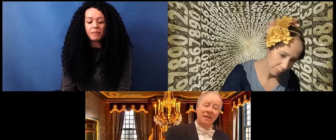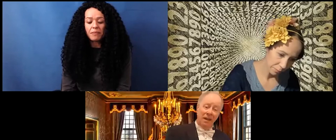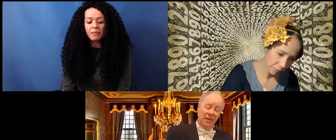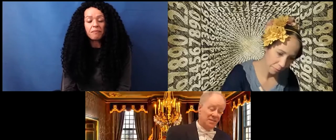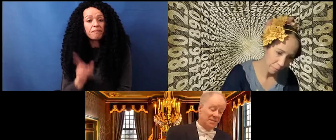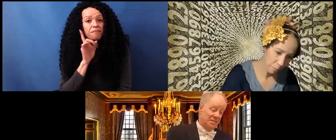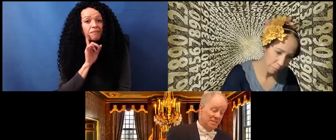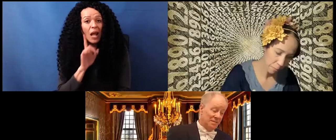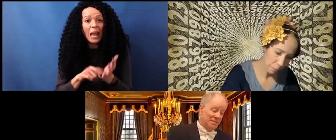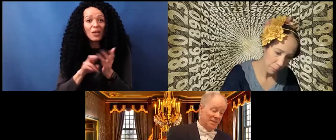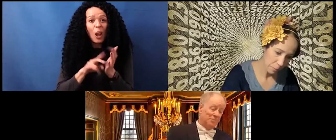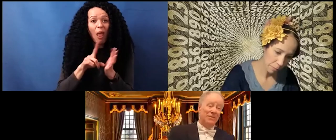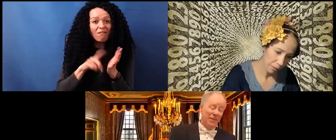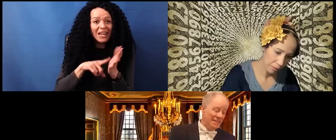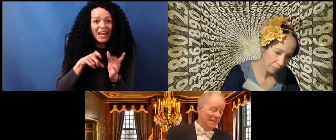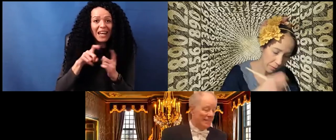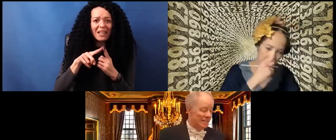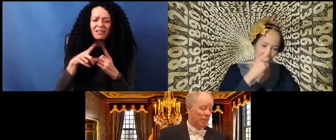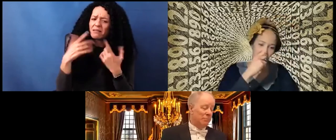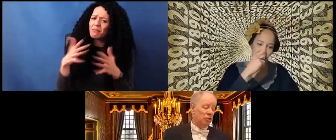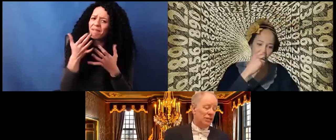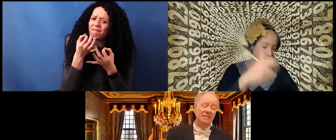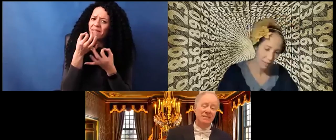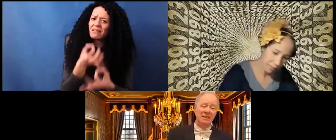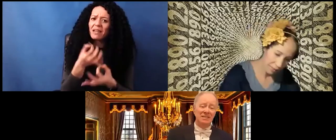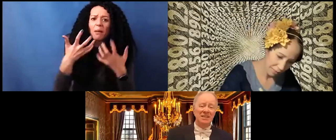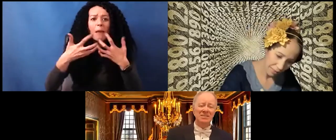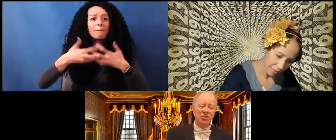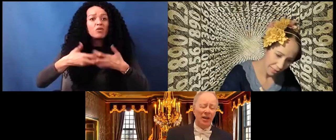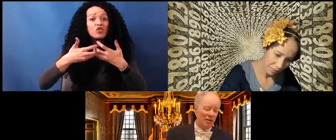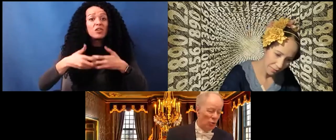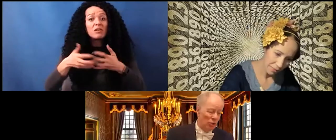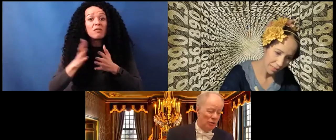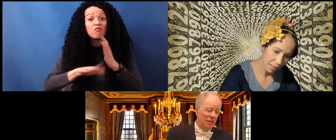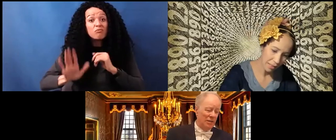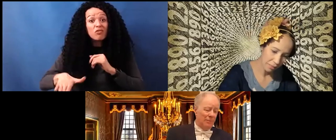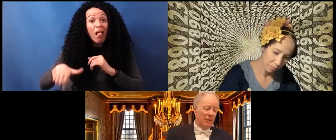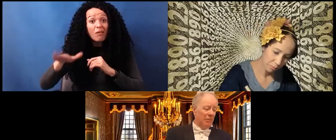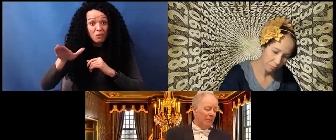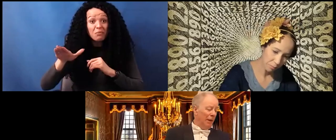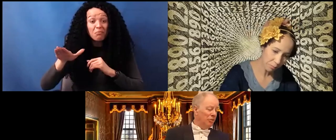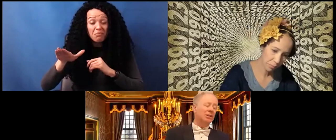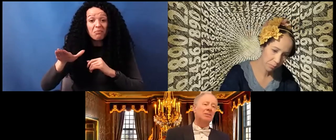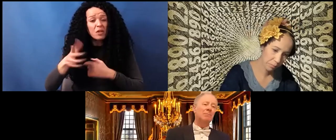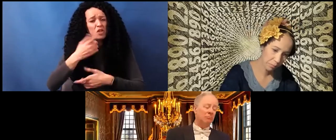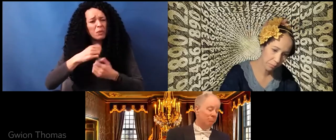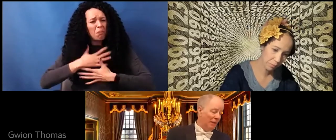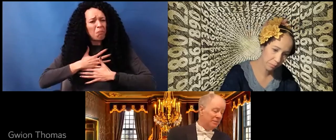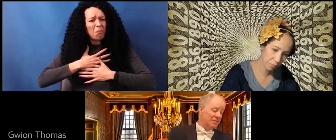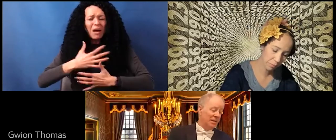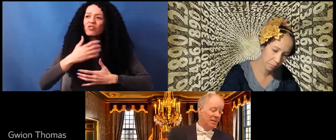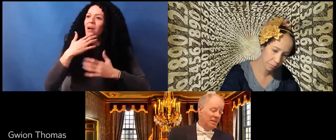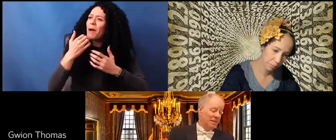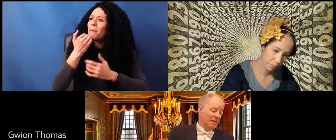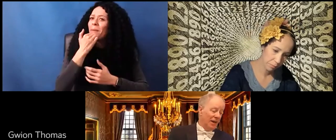Lady Lovelace has been fascinated by machines since childhood, becoming passionate about